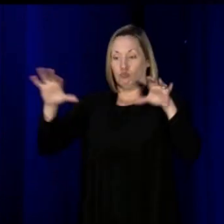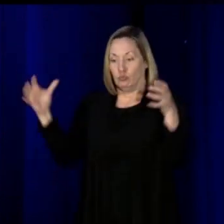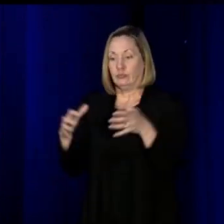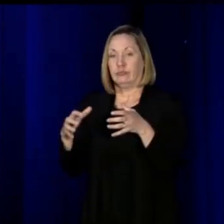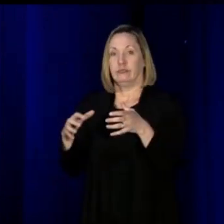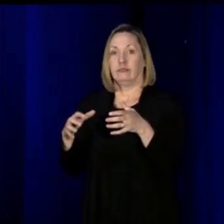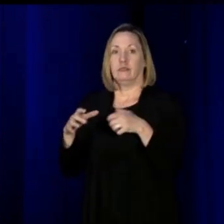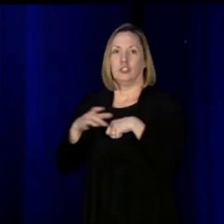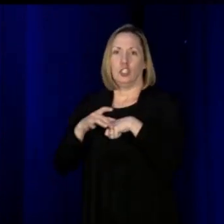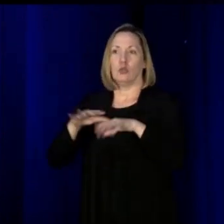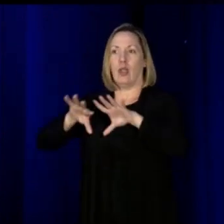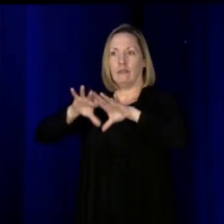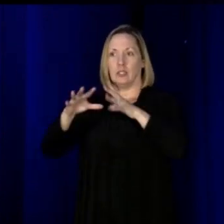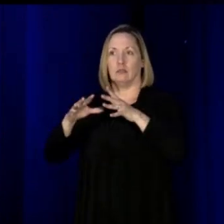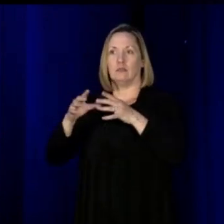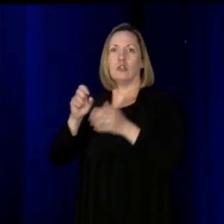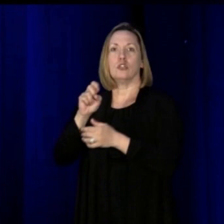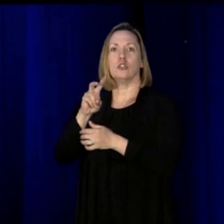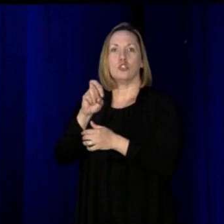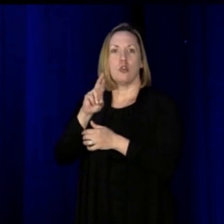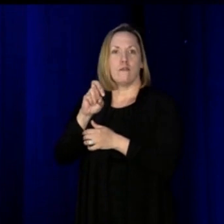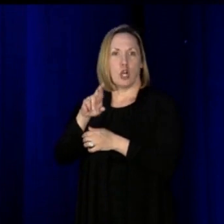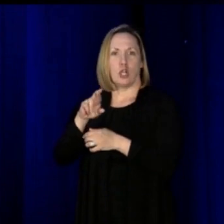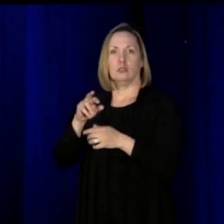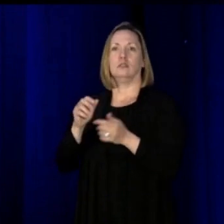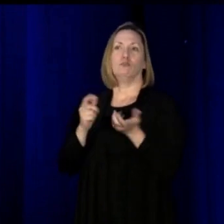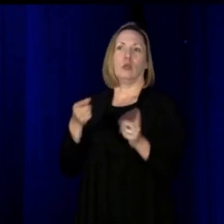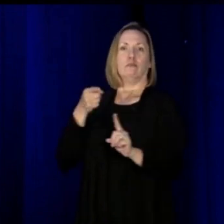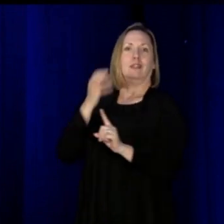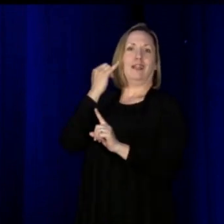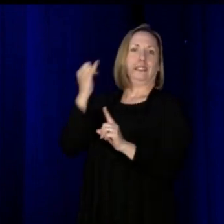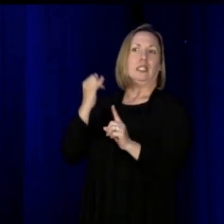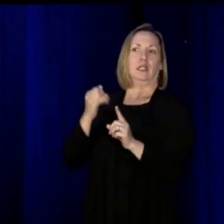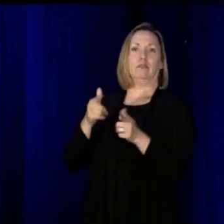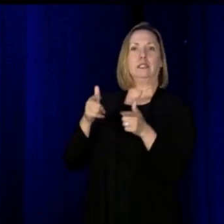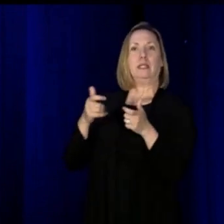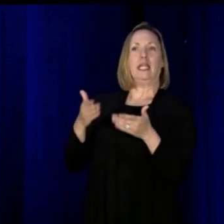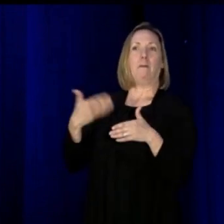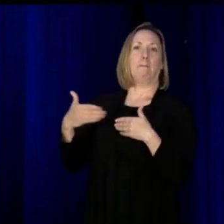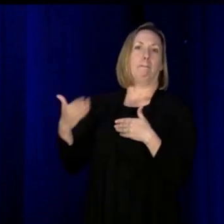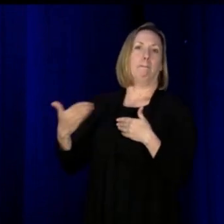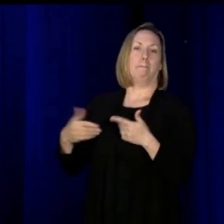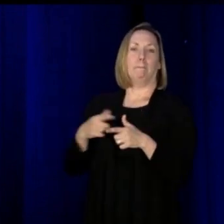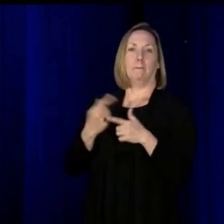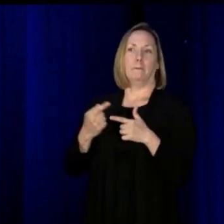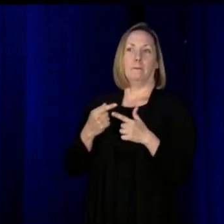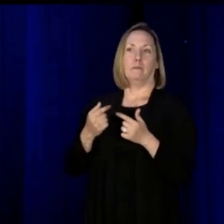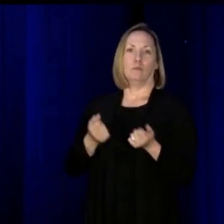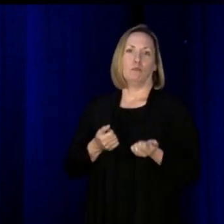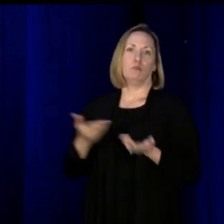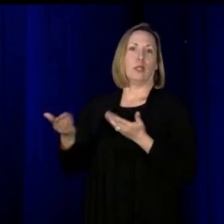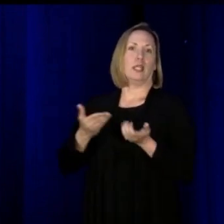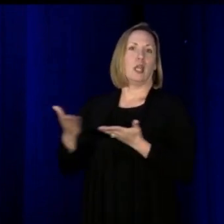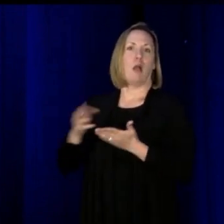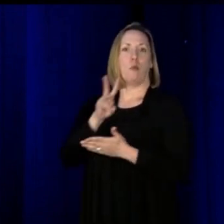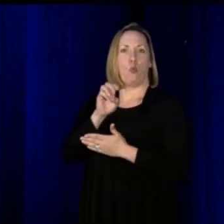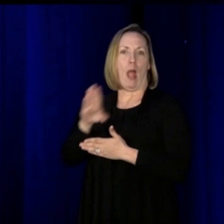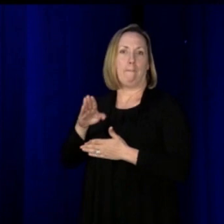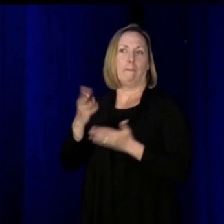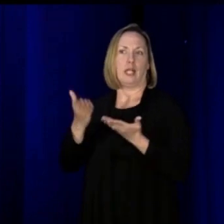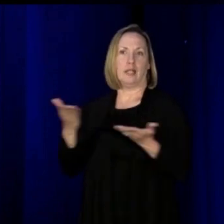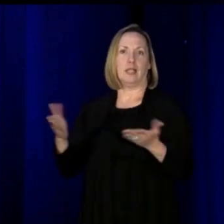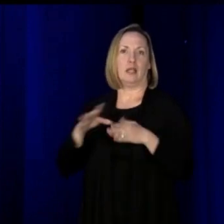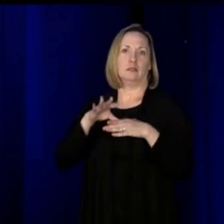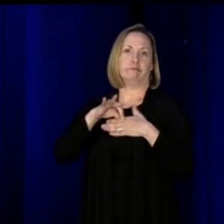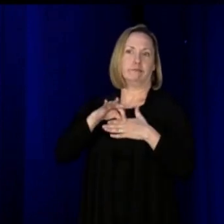geographically distributed servers with the idea of speeding up the delivery of web content to